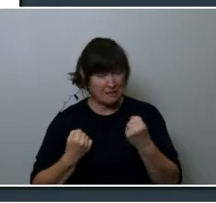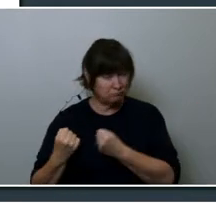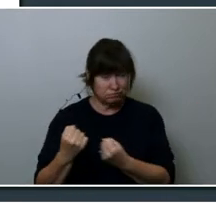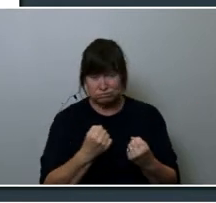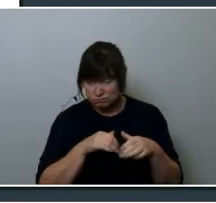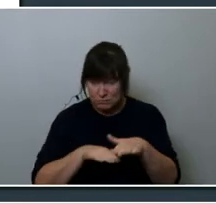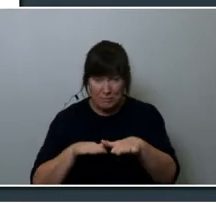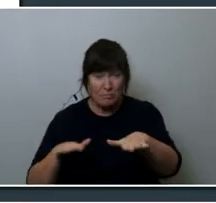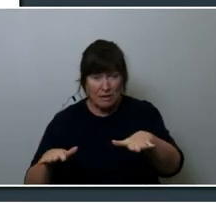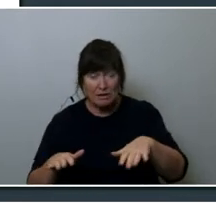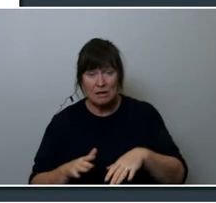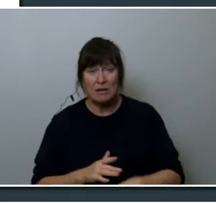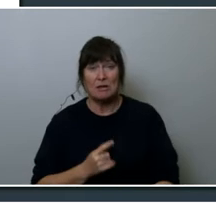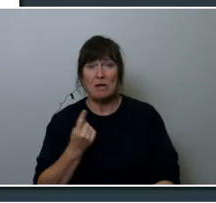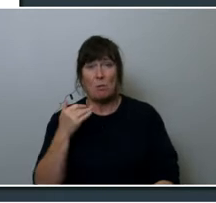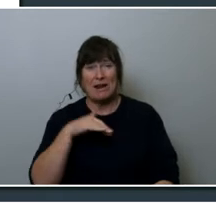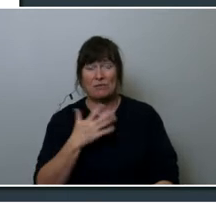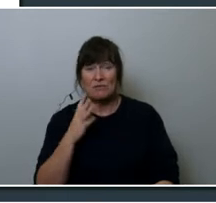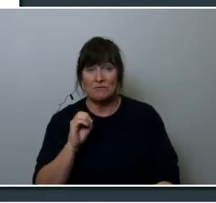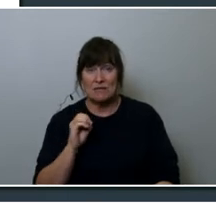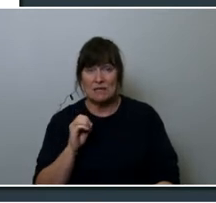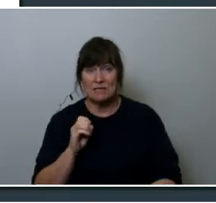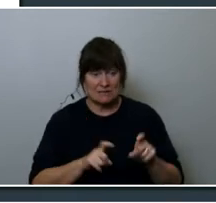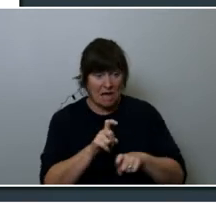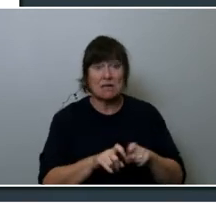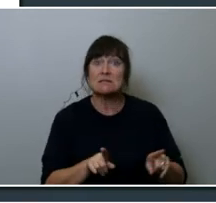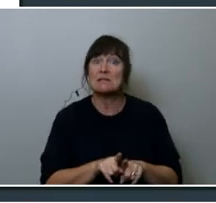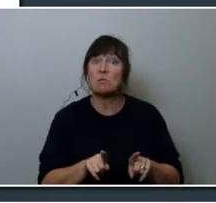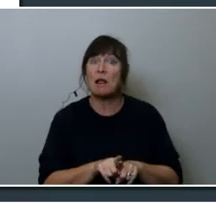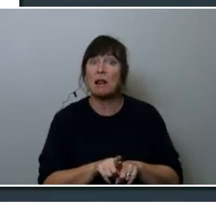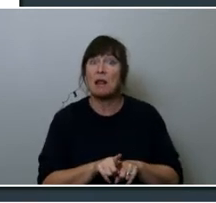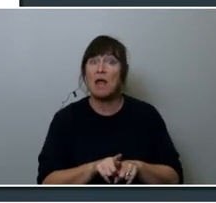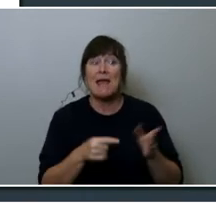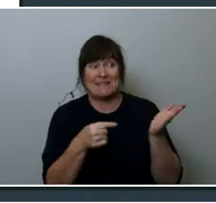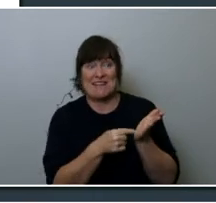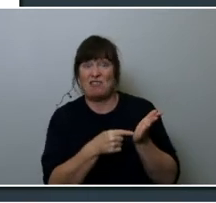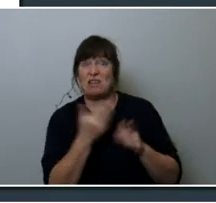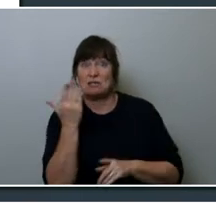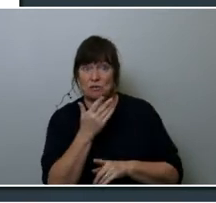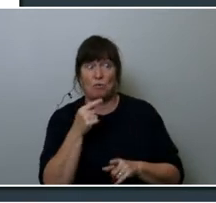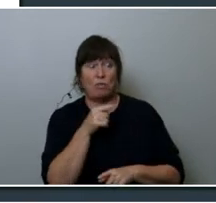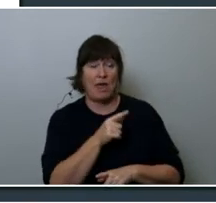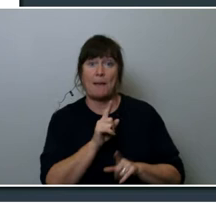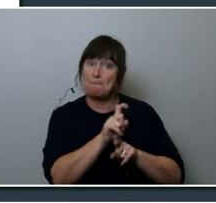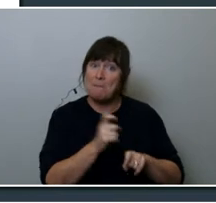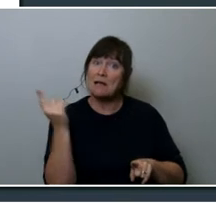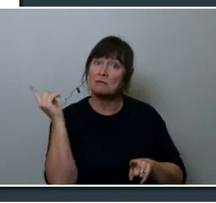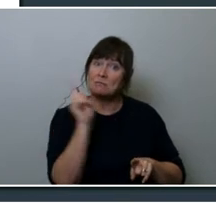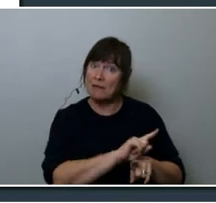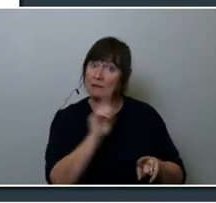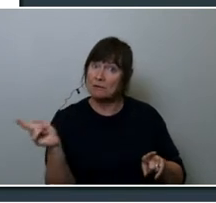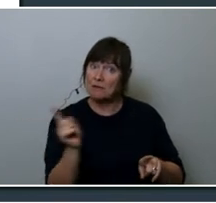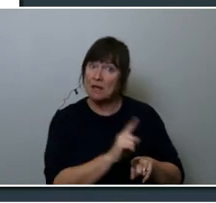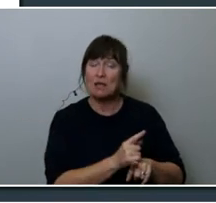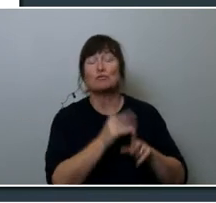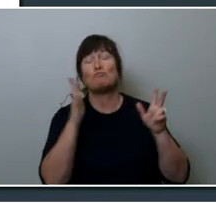cars, and there's about 150 cyclists at Taradale who bike to and from school, and it's a